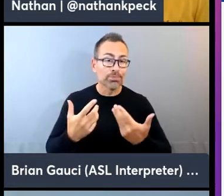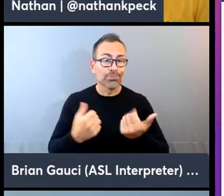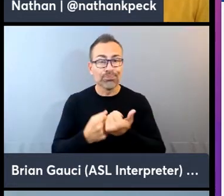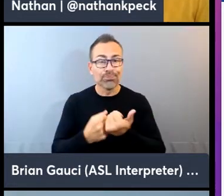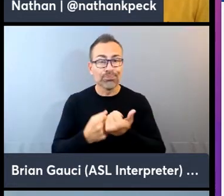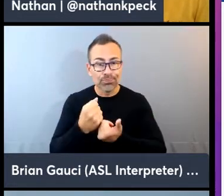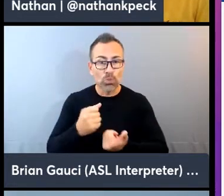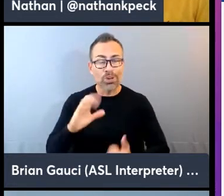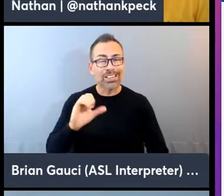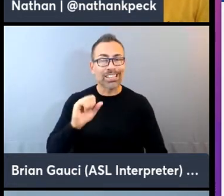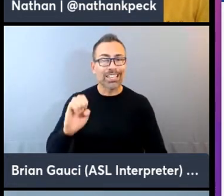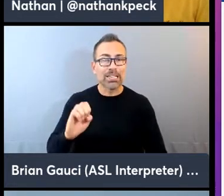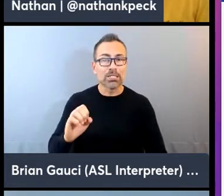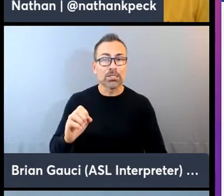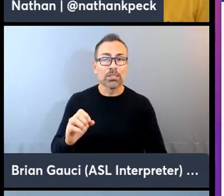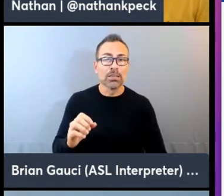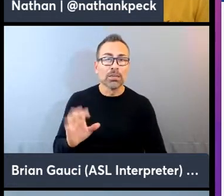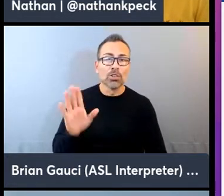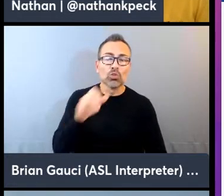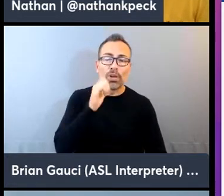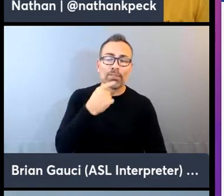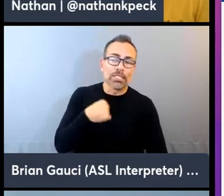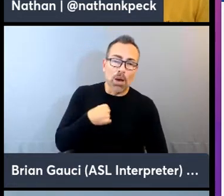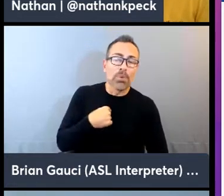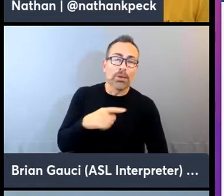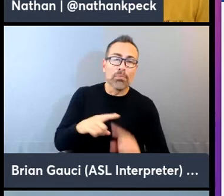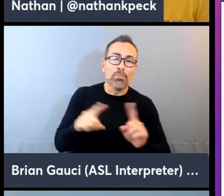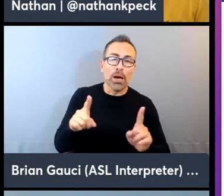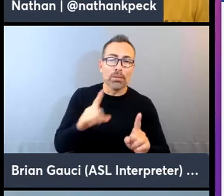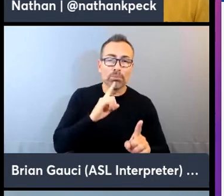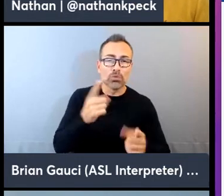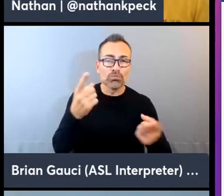to tell me, but I'm sure of it, right? So let's